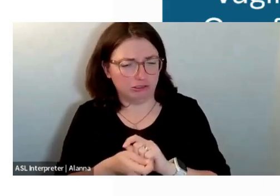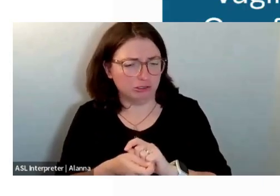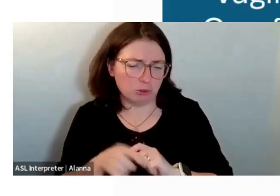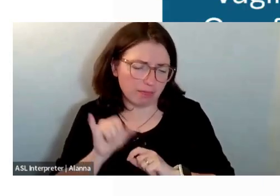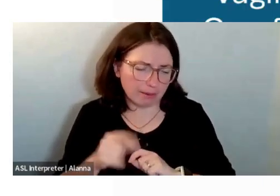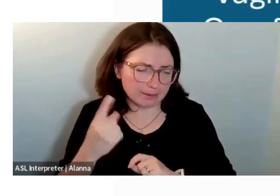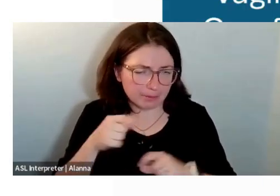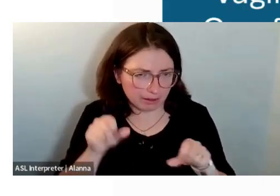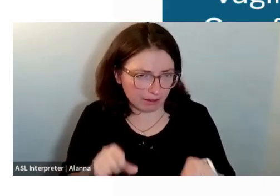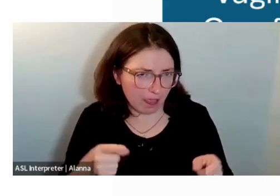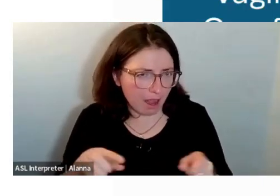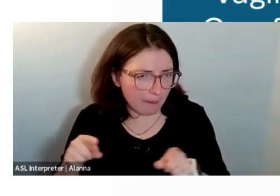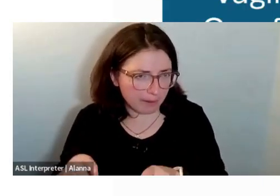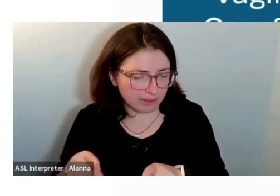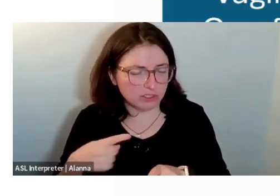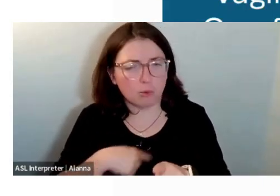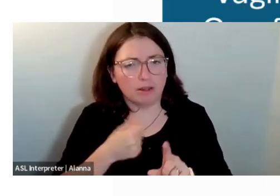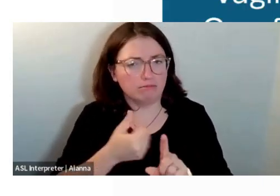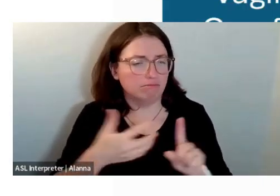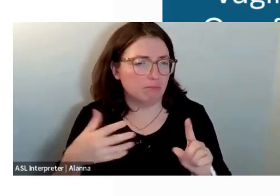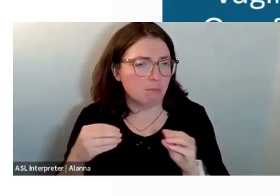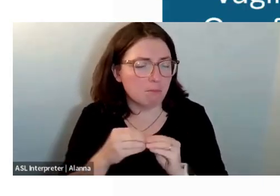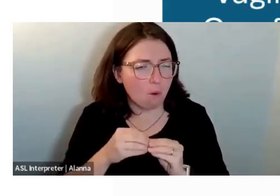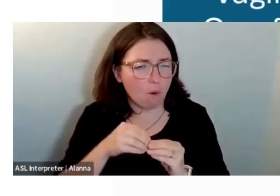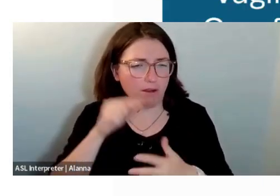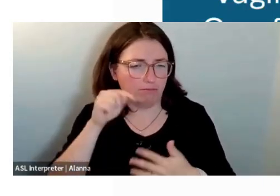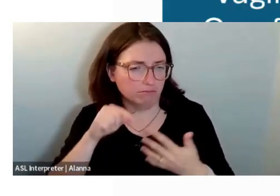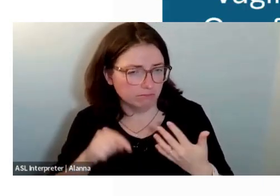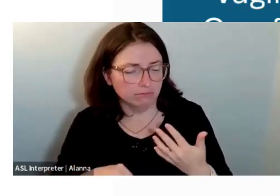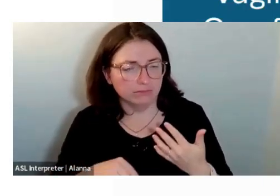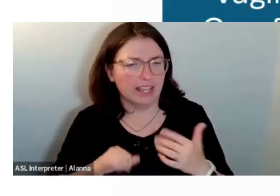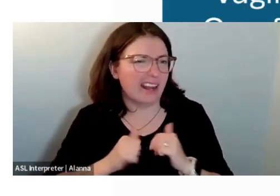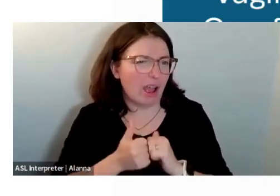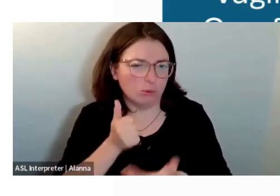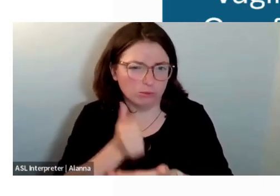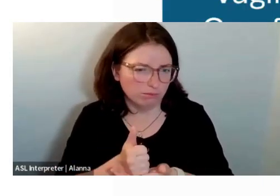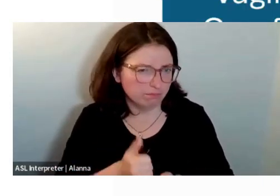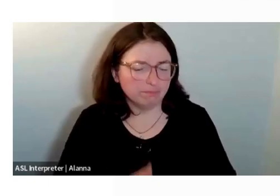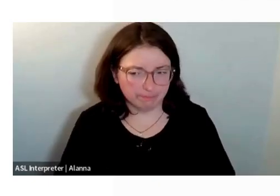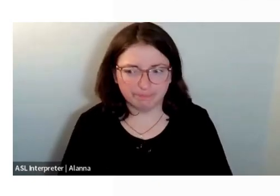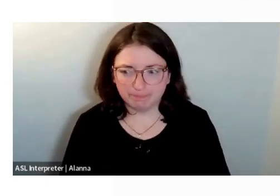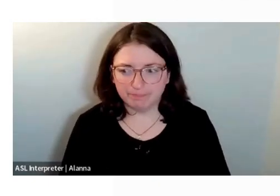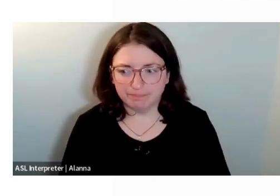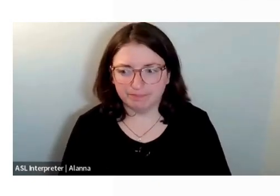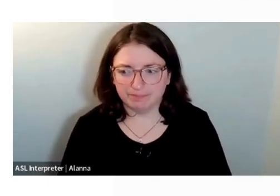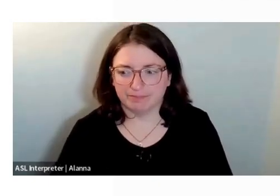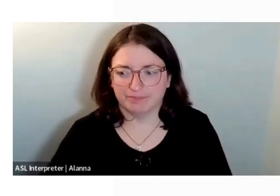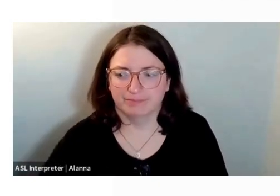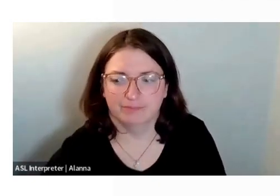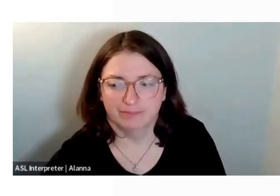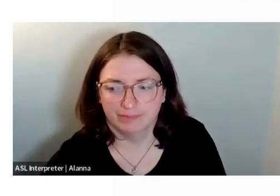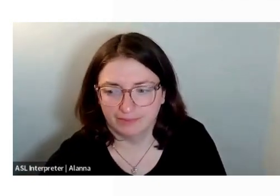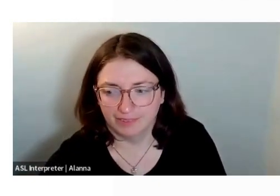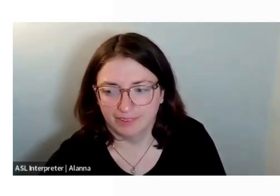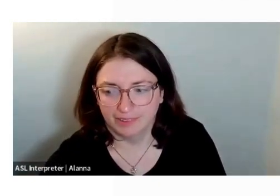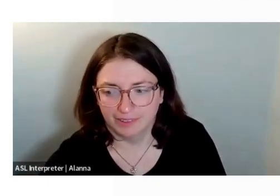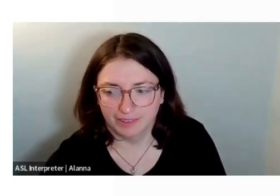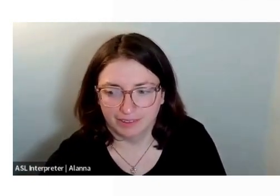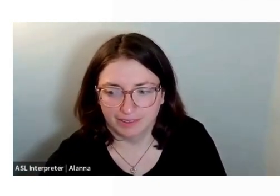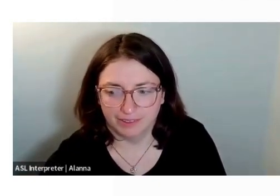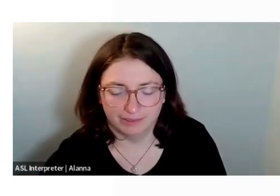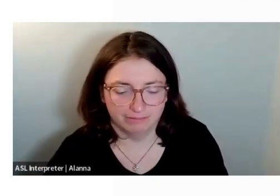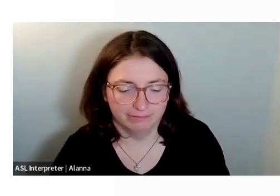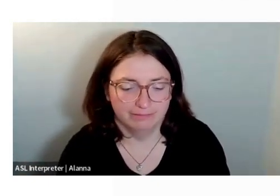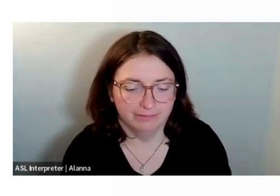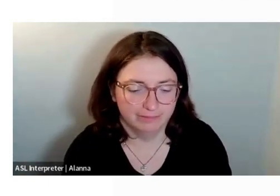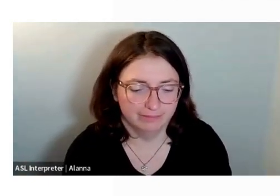more about these things and what can be done to help with these changes. But first, a little